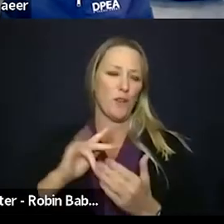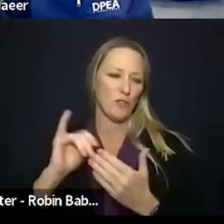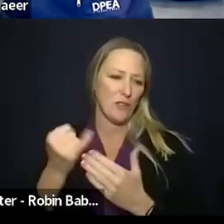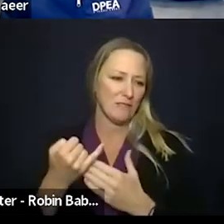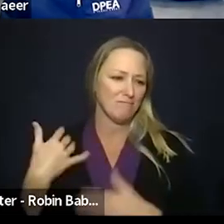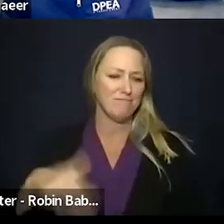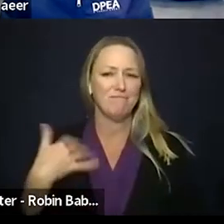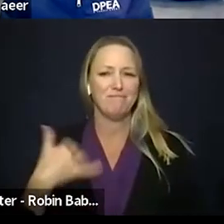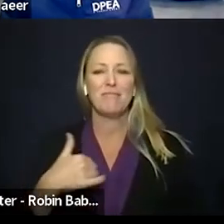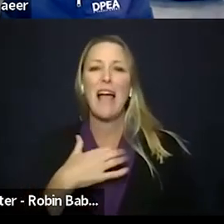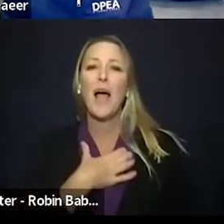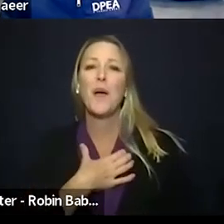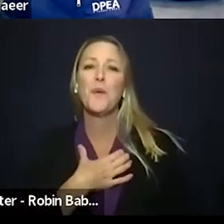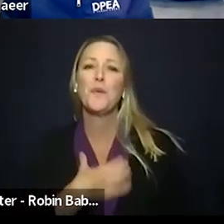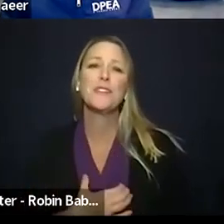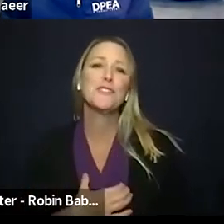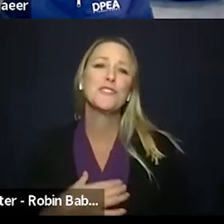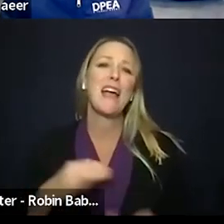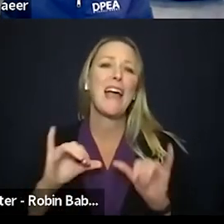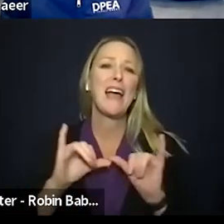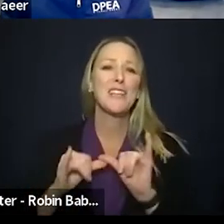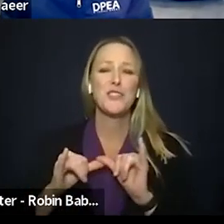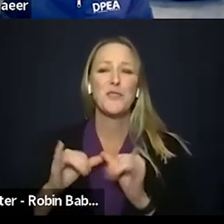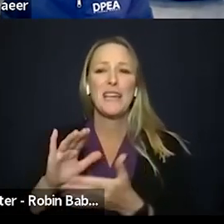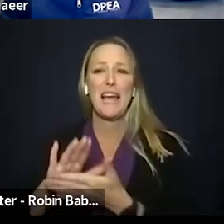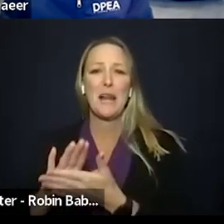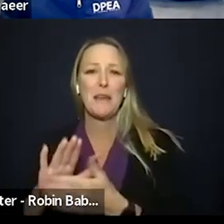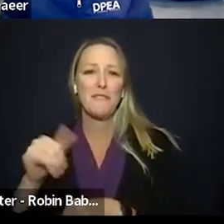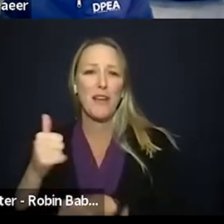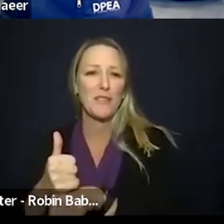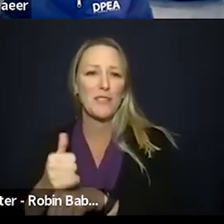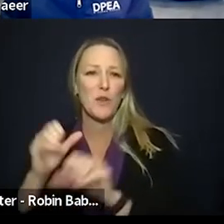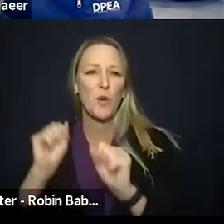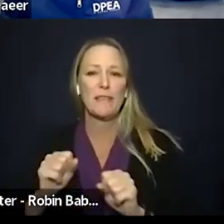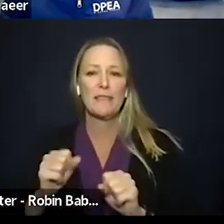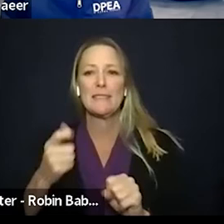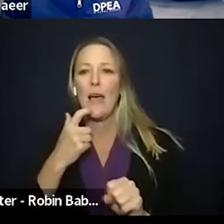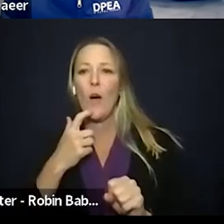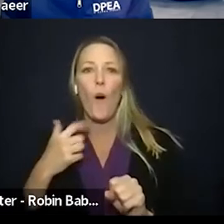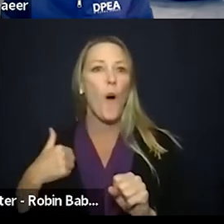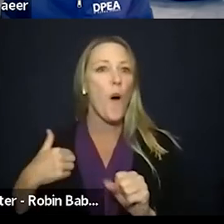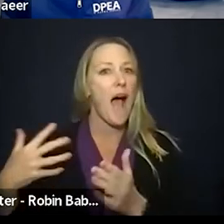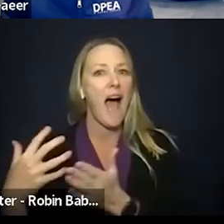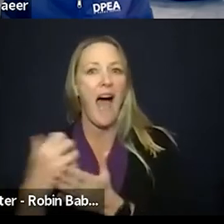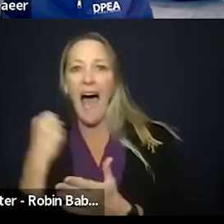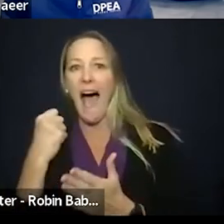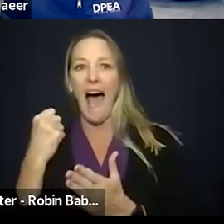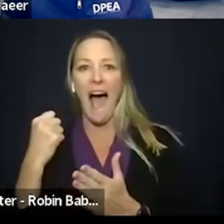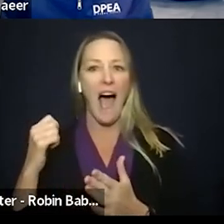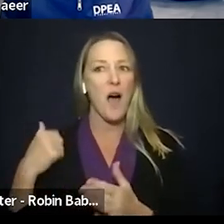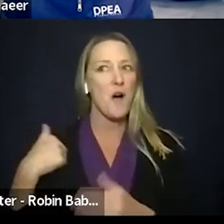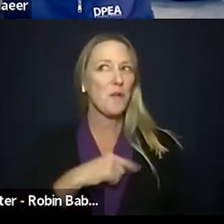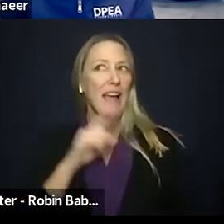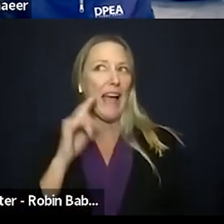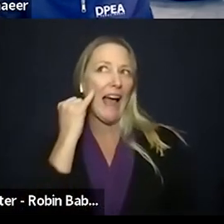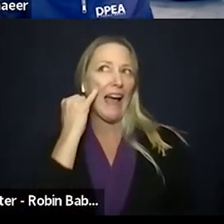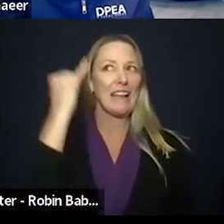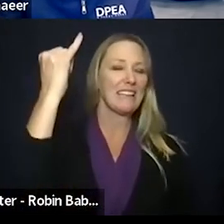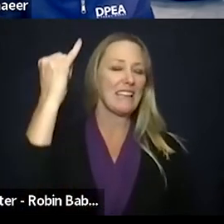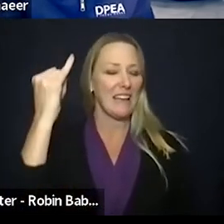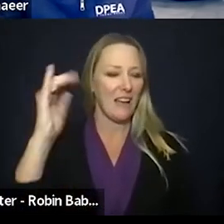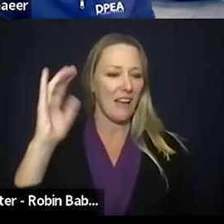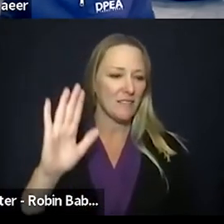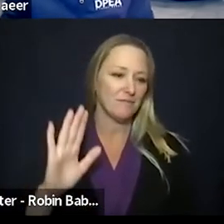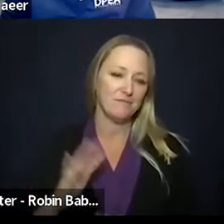wish the engineering academy foundation could claim credit for this incredible idea that is going to be shared in detail with you